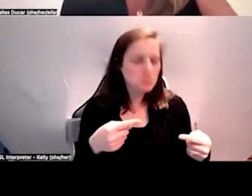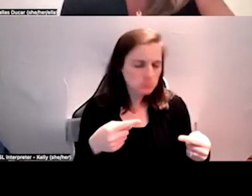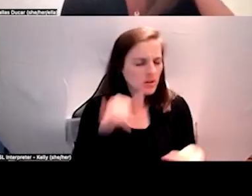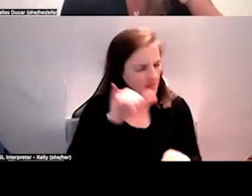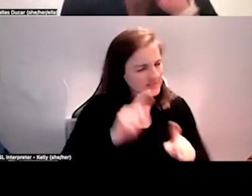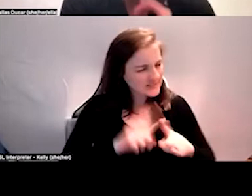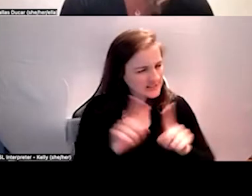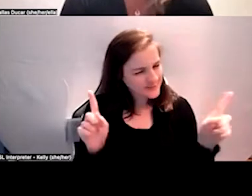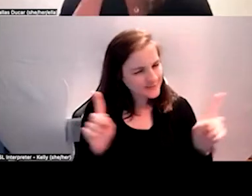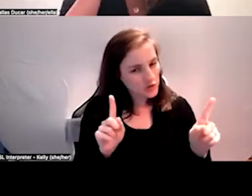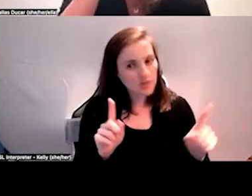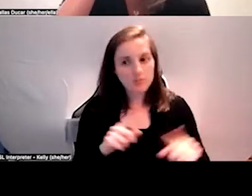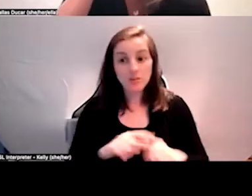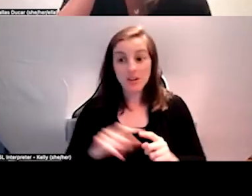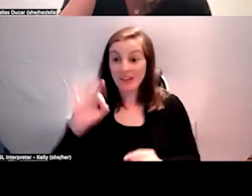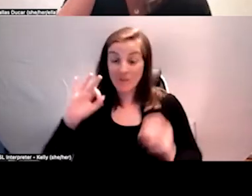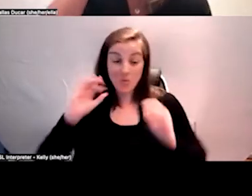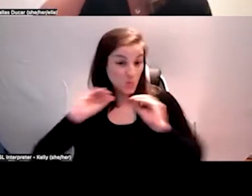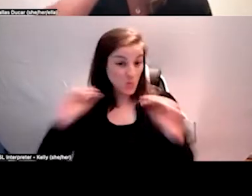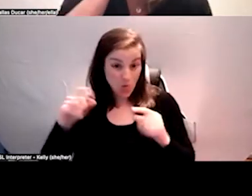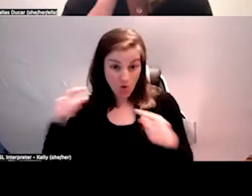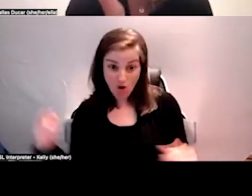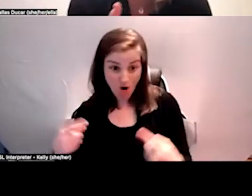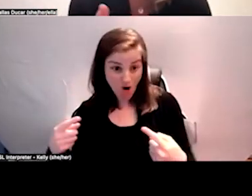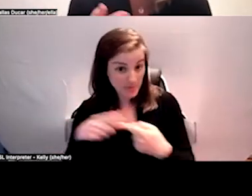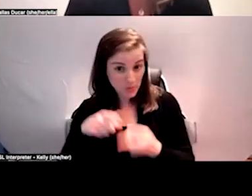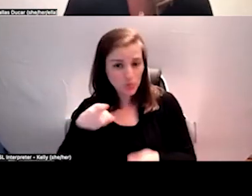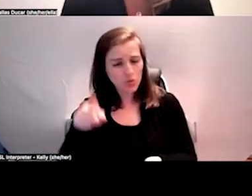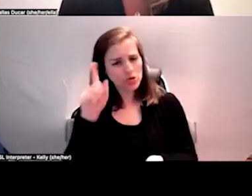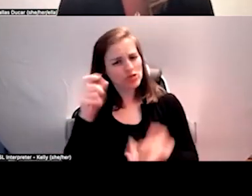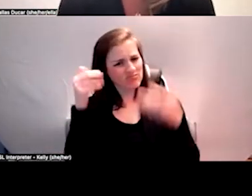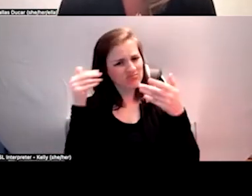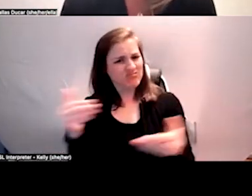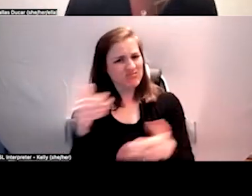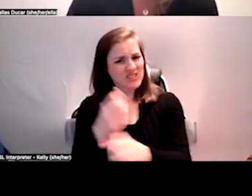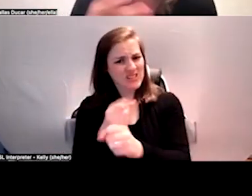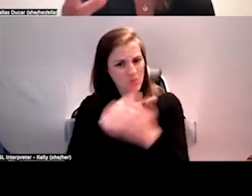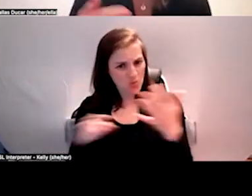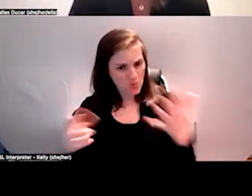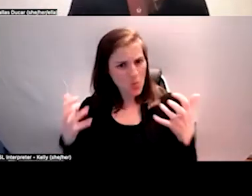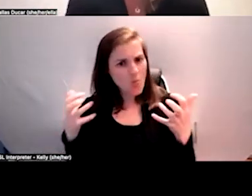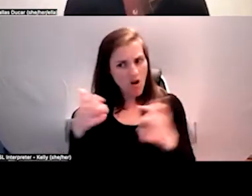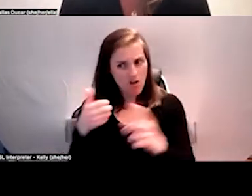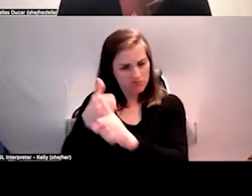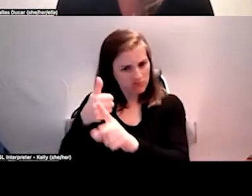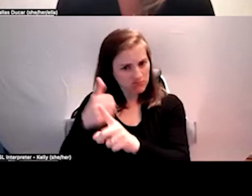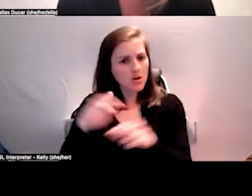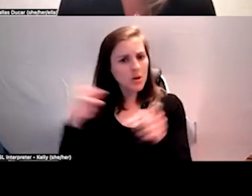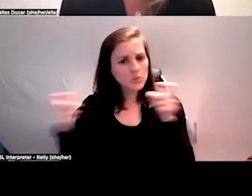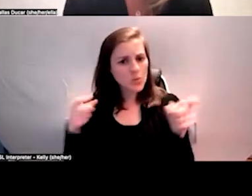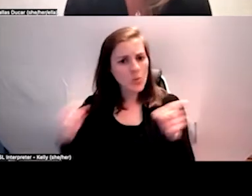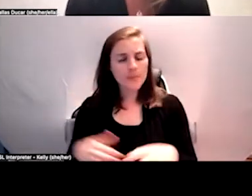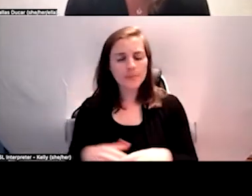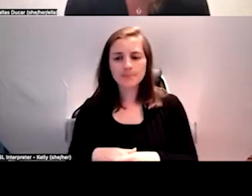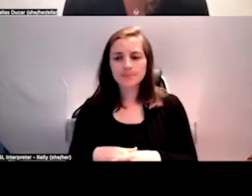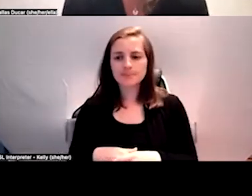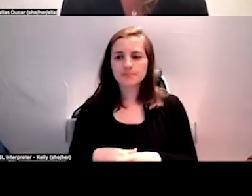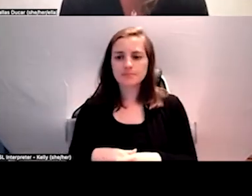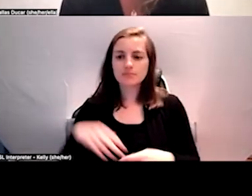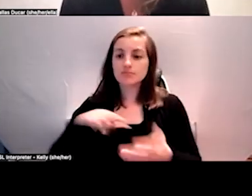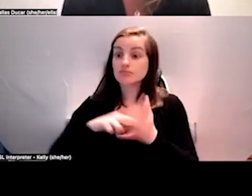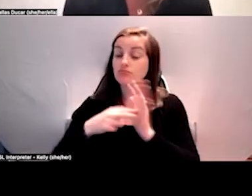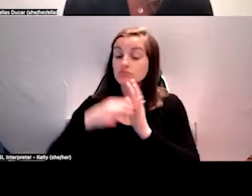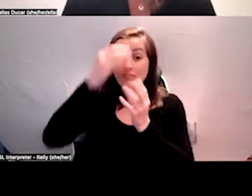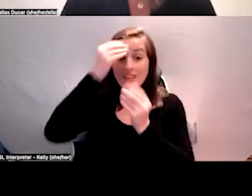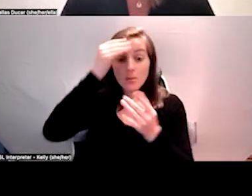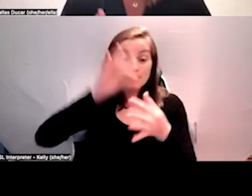harm, you should be able to get what you want, right? You're the person that's in control here. And so that does mean any clear information about your meds, your